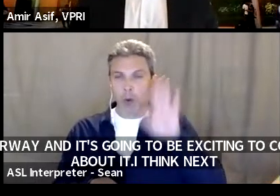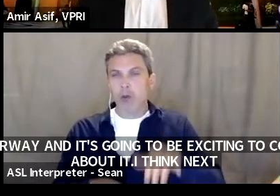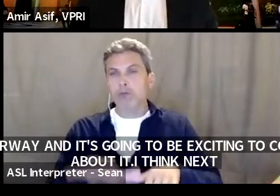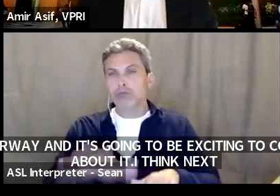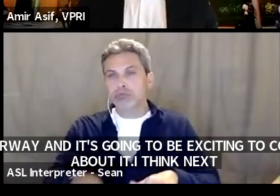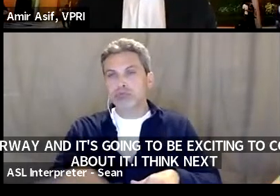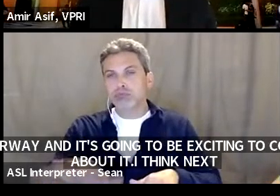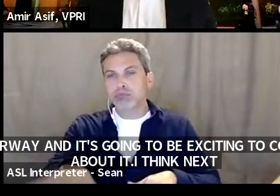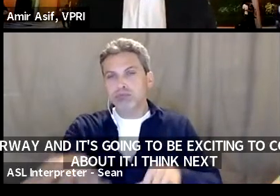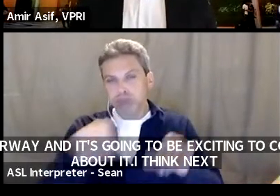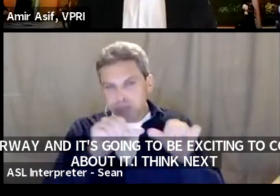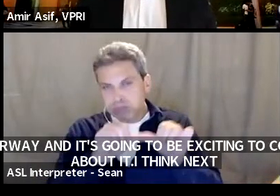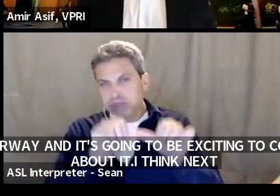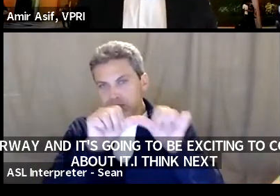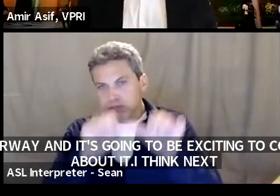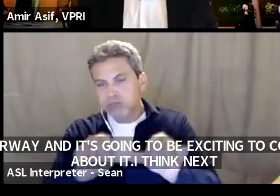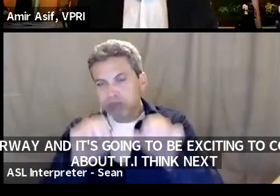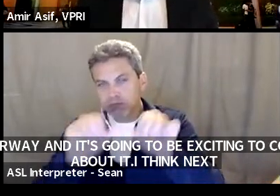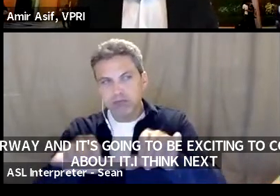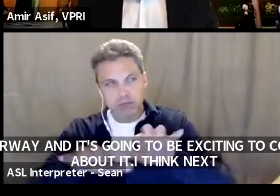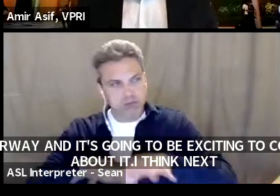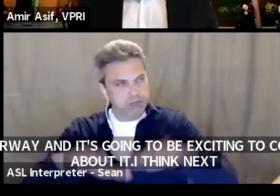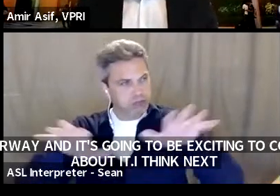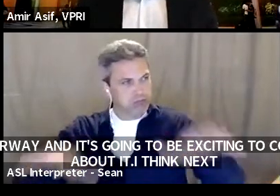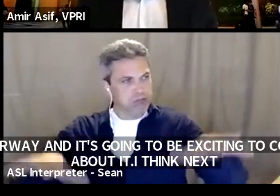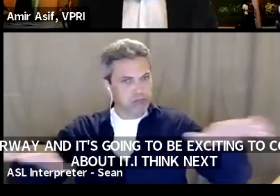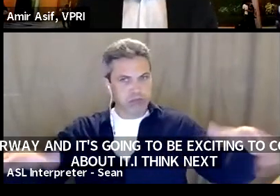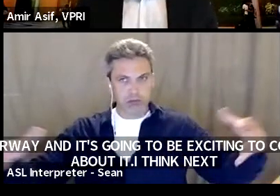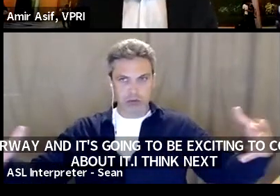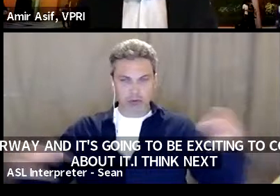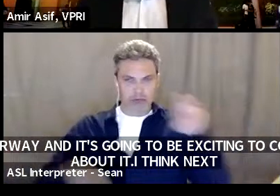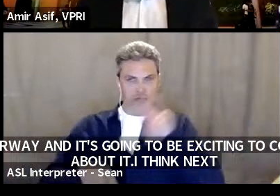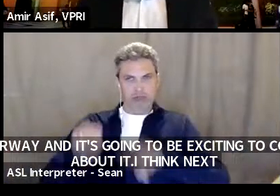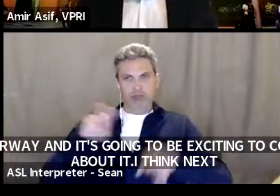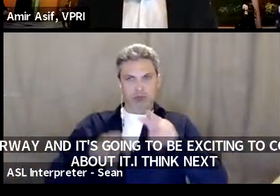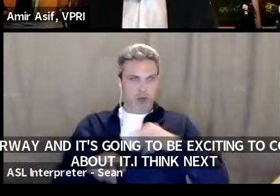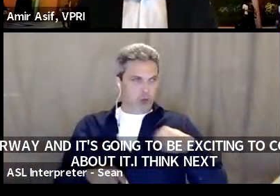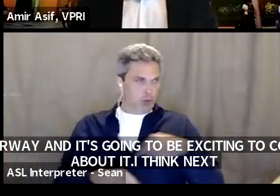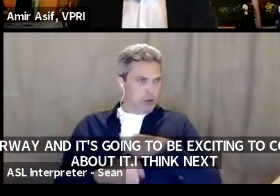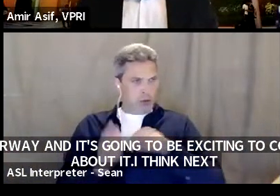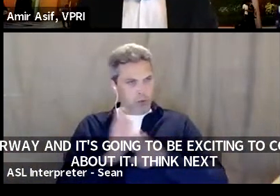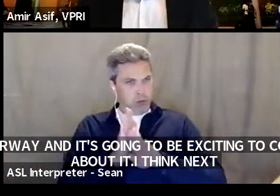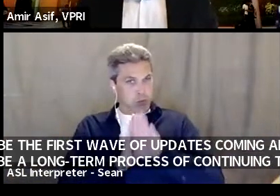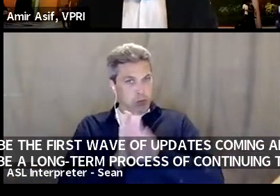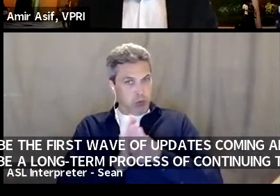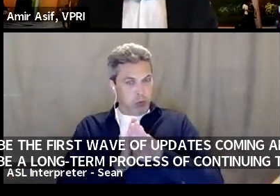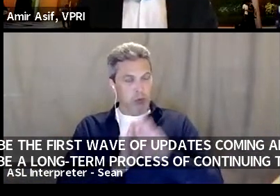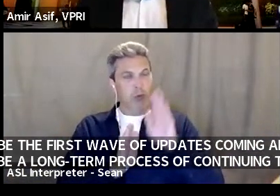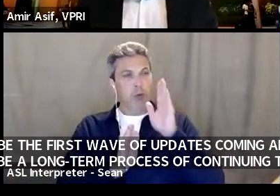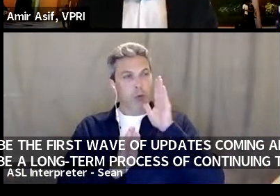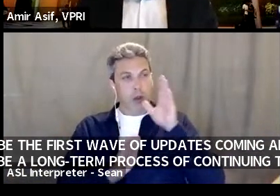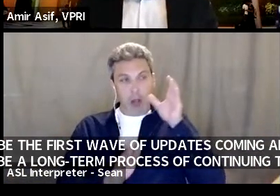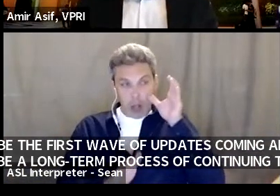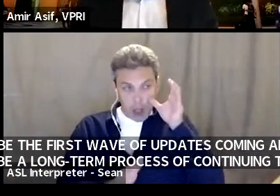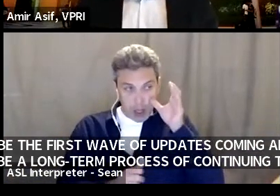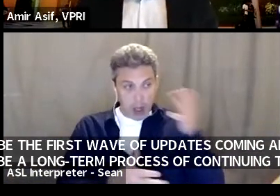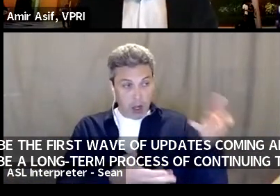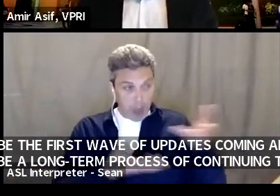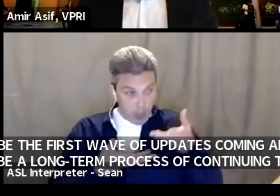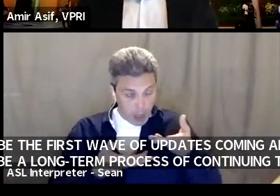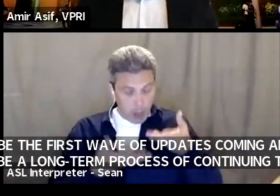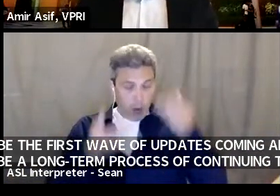at this and to look at our progress and to keep reporting back and keep listening as to what